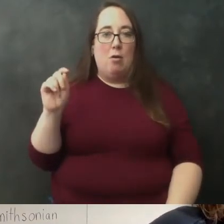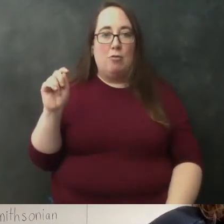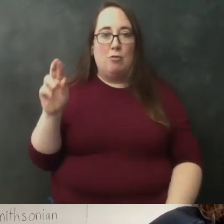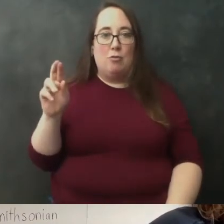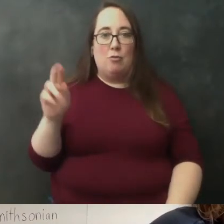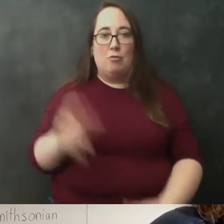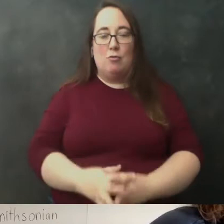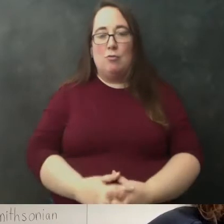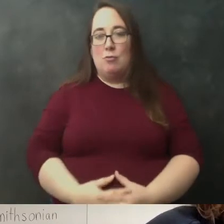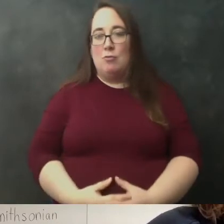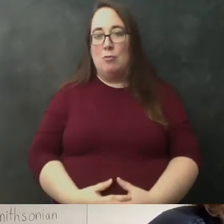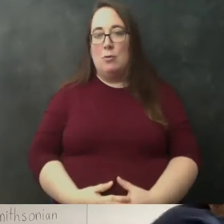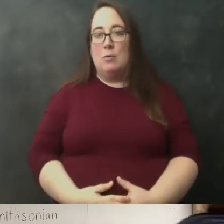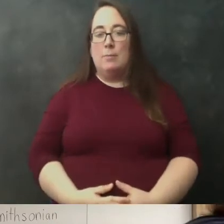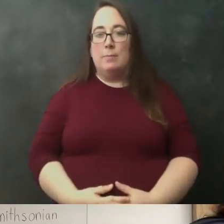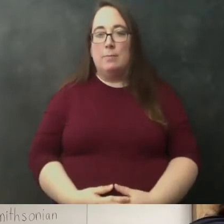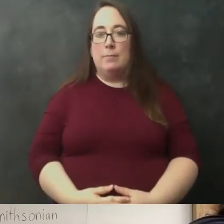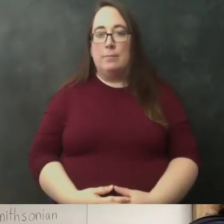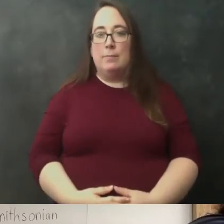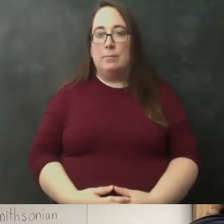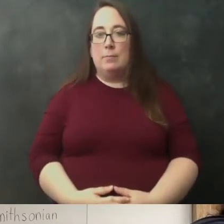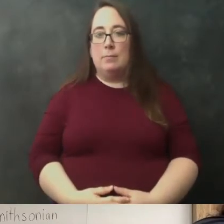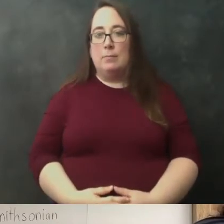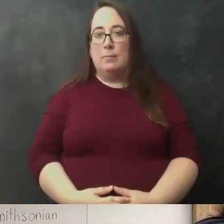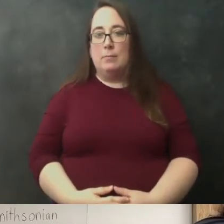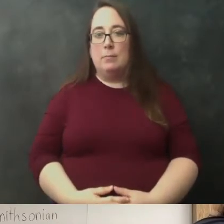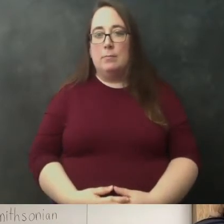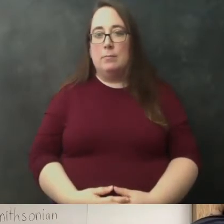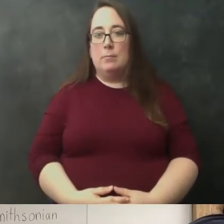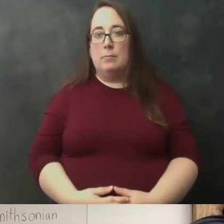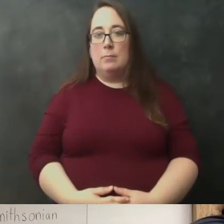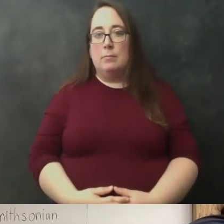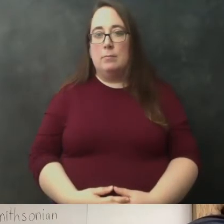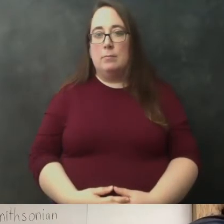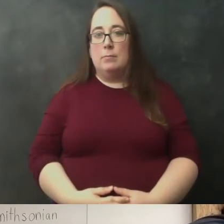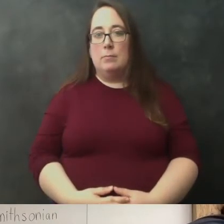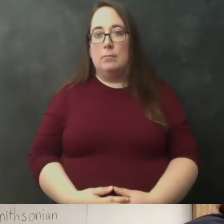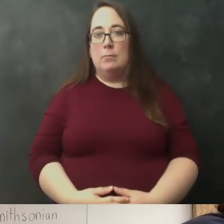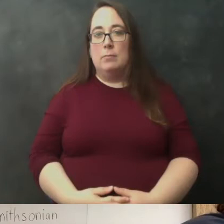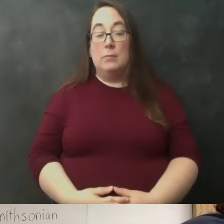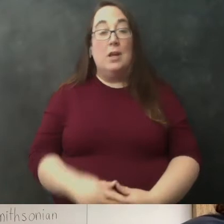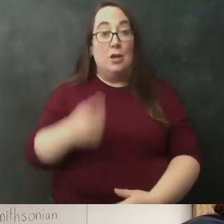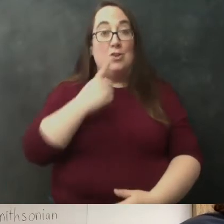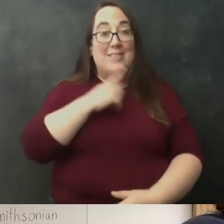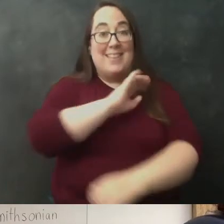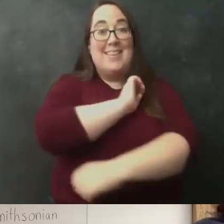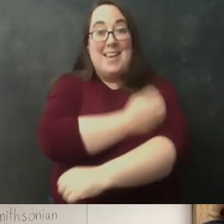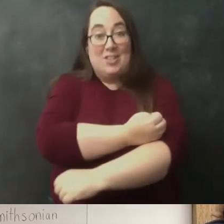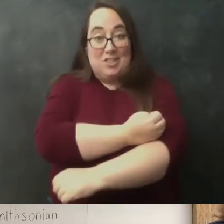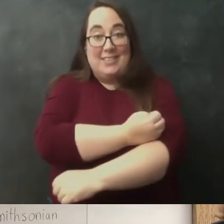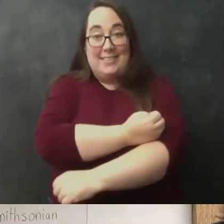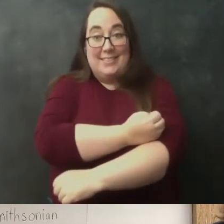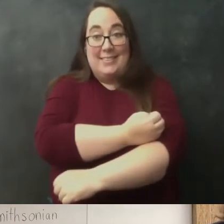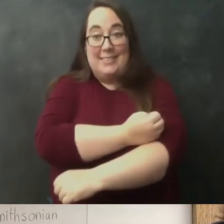Okay. I feel like my arrows, maybe this will make it more clear. But you're saying that the energy is actually going in